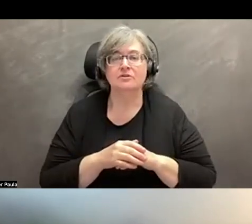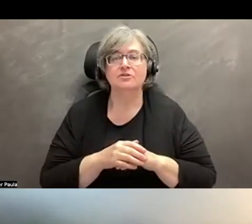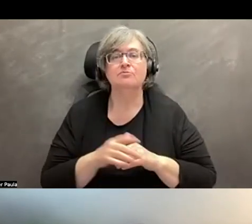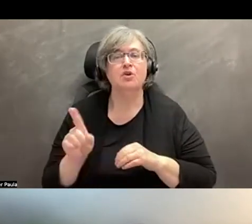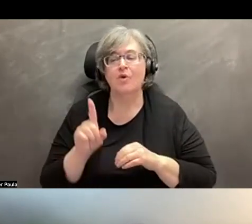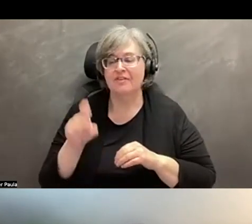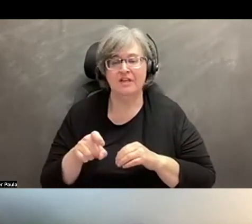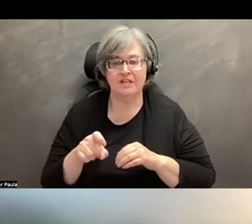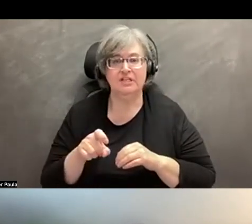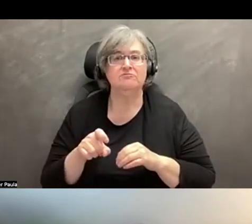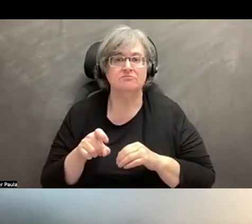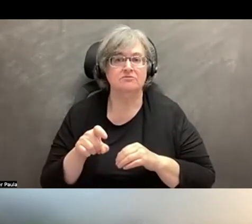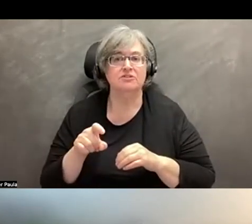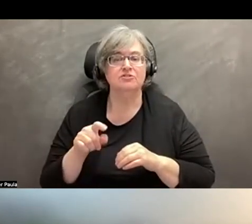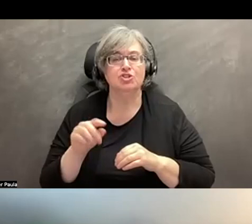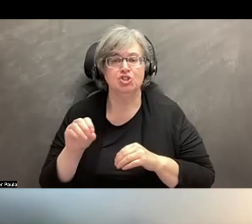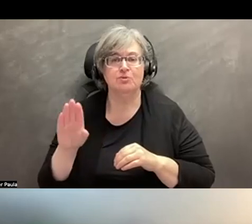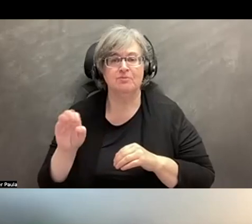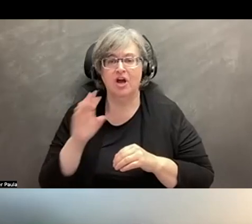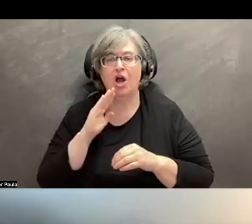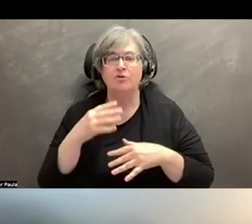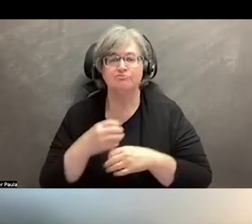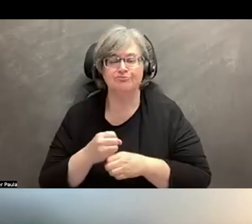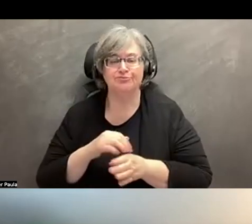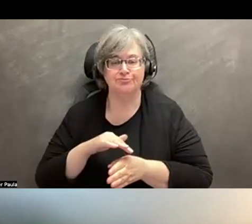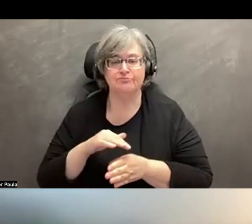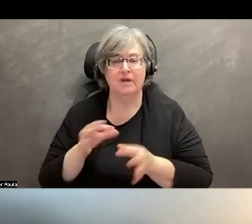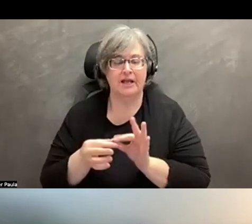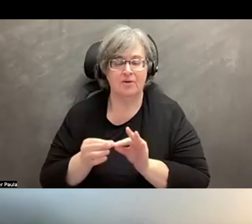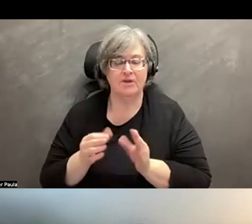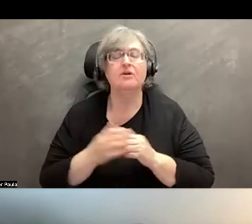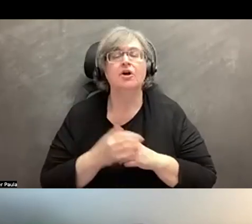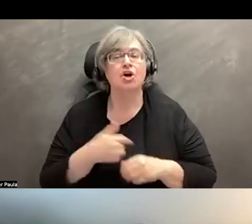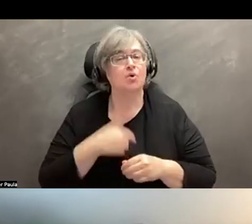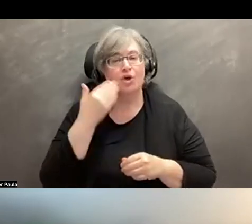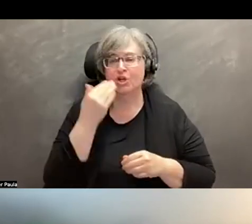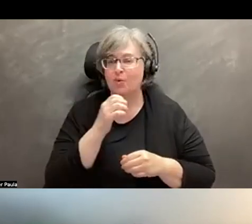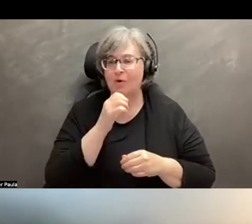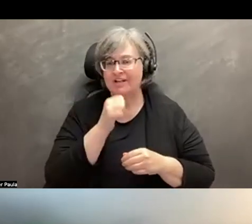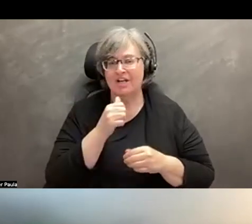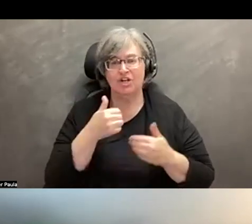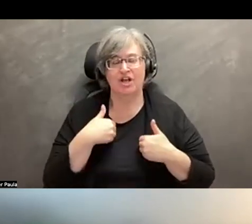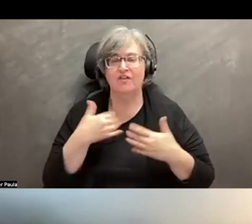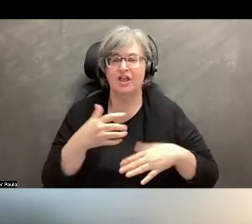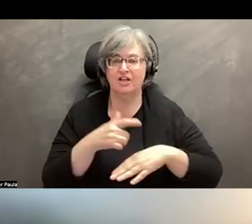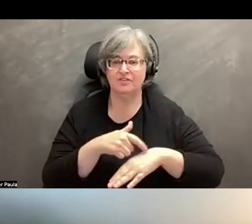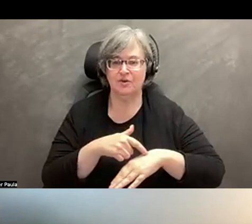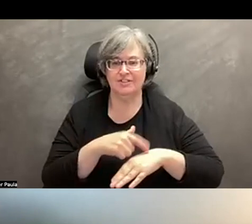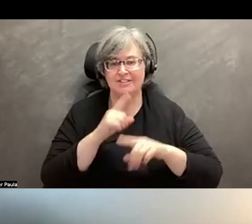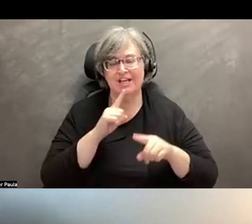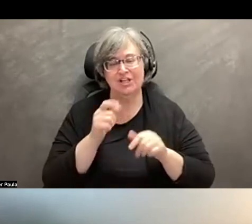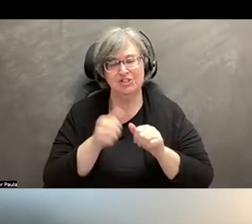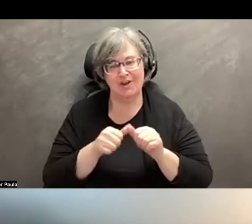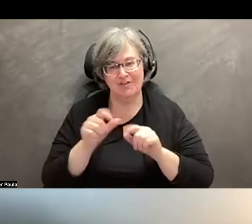be. So I'm just going to shorten it there, but we know we're not going to have a lot of time to get to every